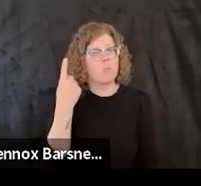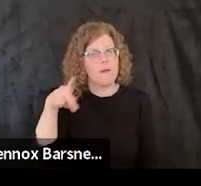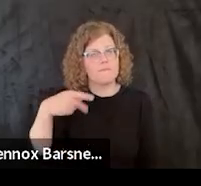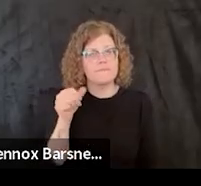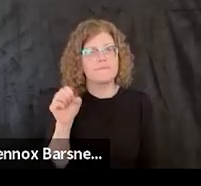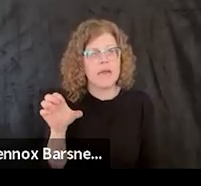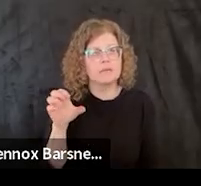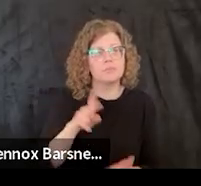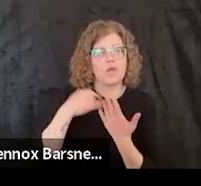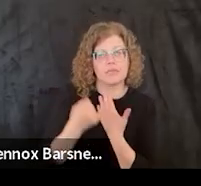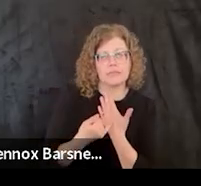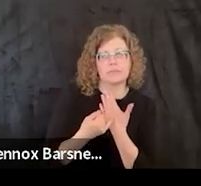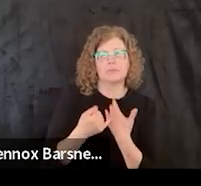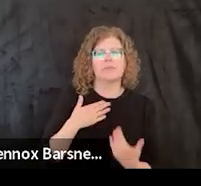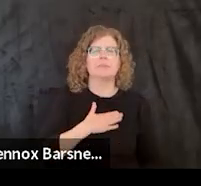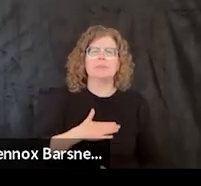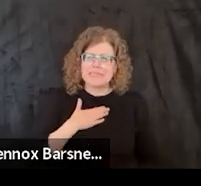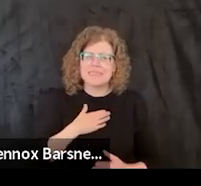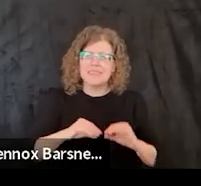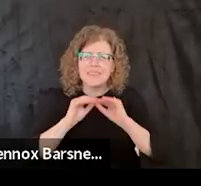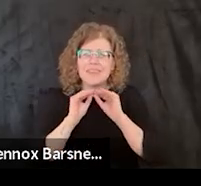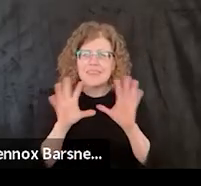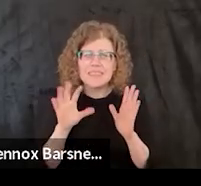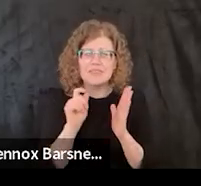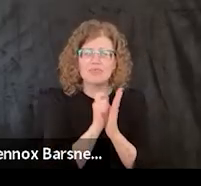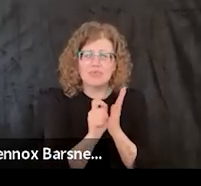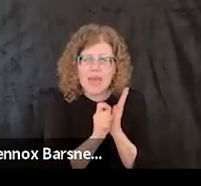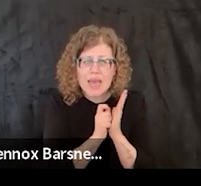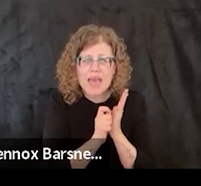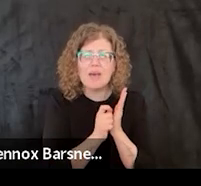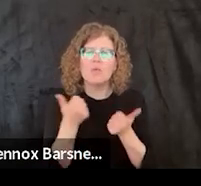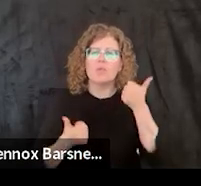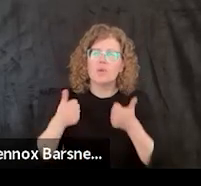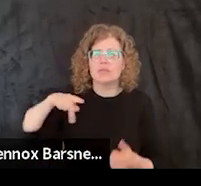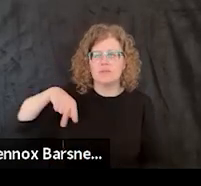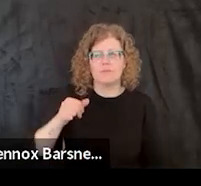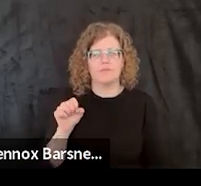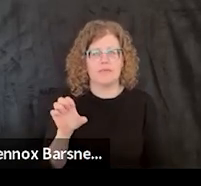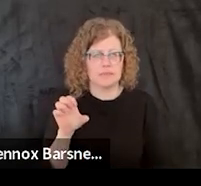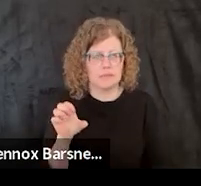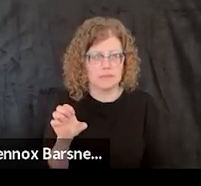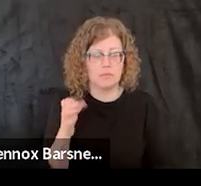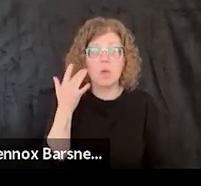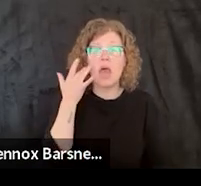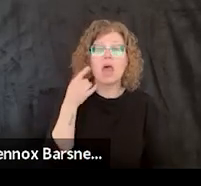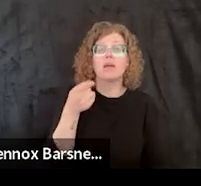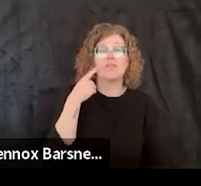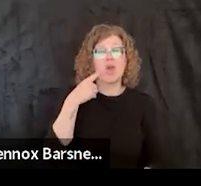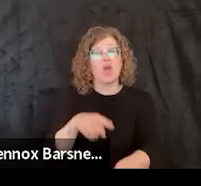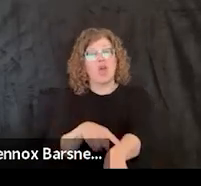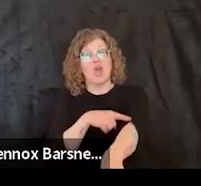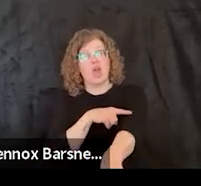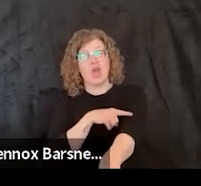are clear about what phase of the work you are applying for, especially for larger or longer term projects that may have